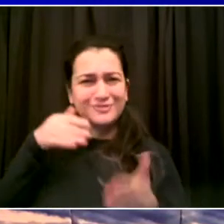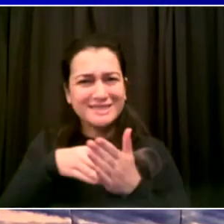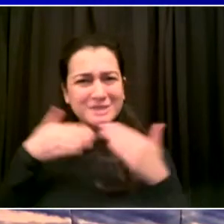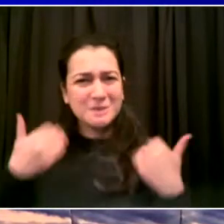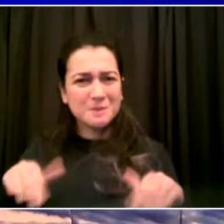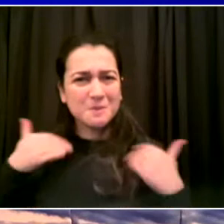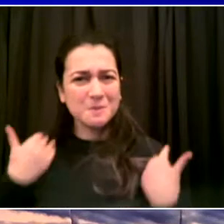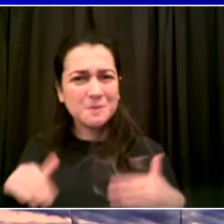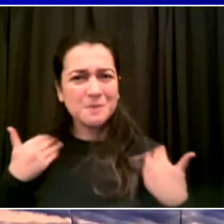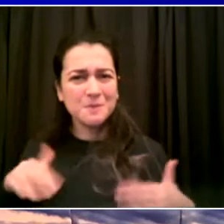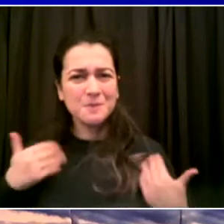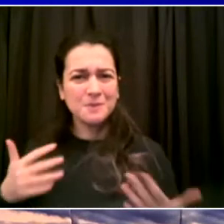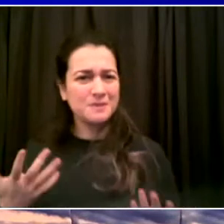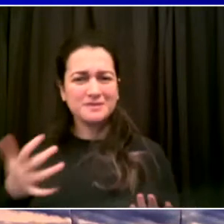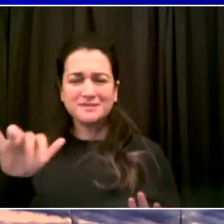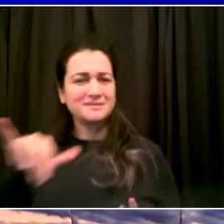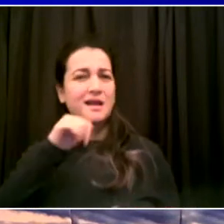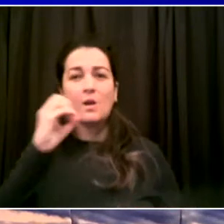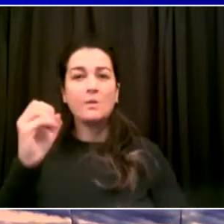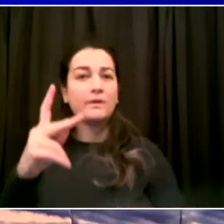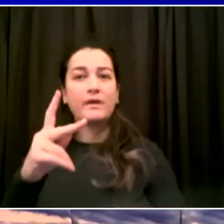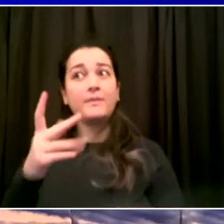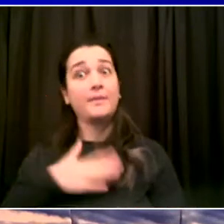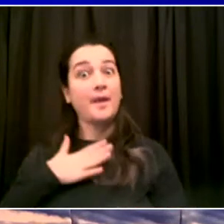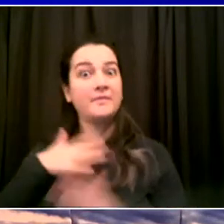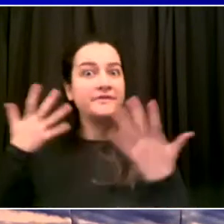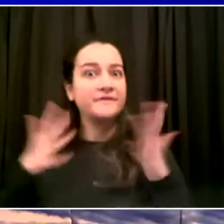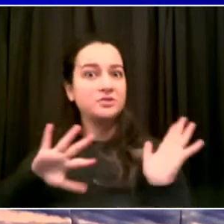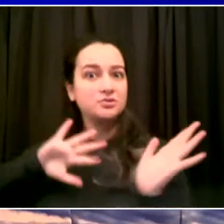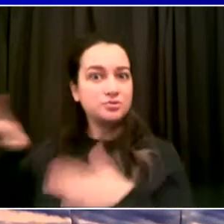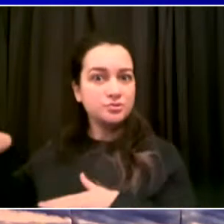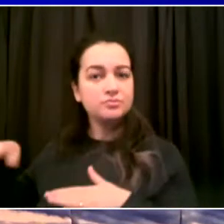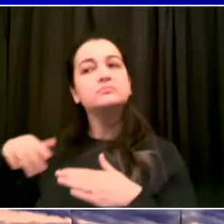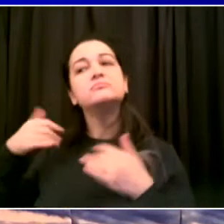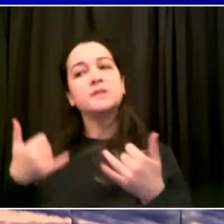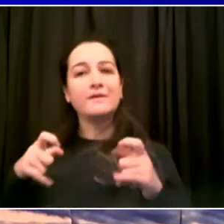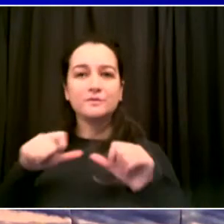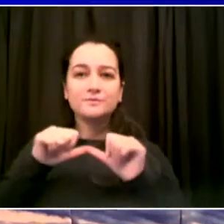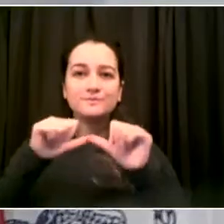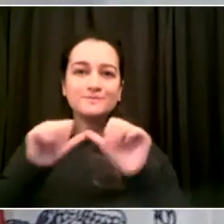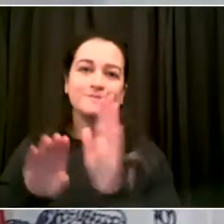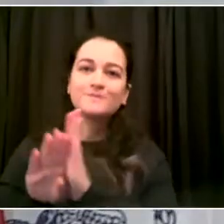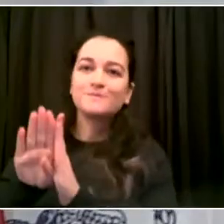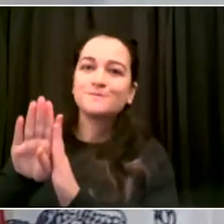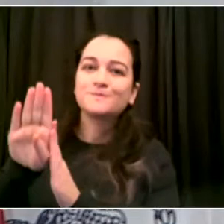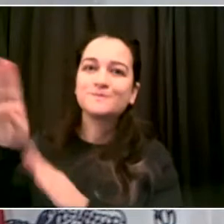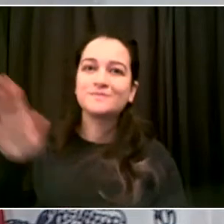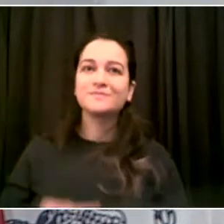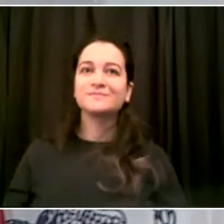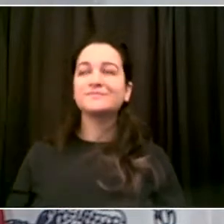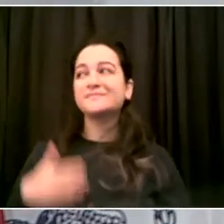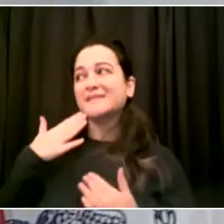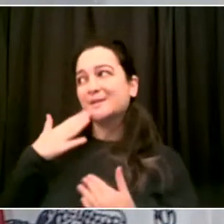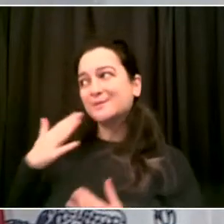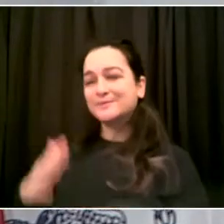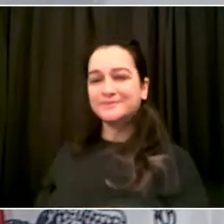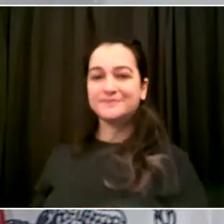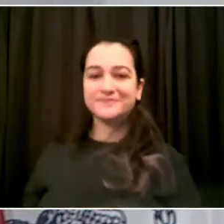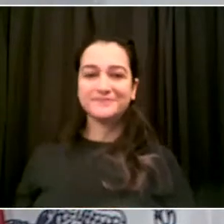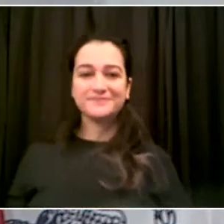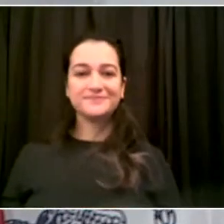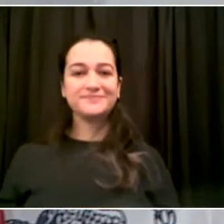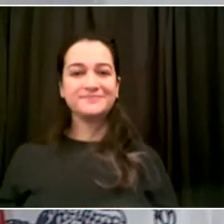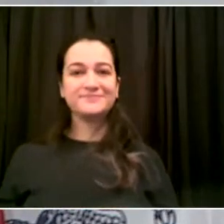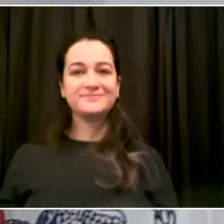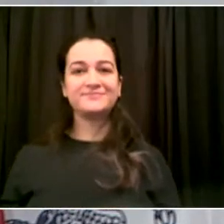leadership, and I have faith we will get there. And now I want to talk about what we're doing here in